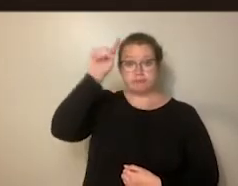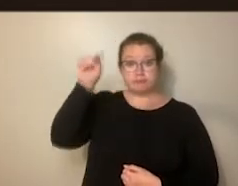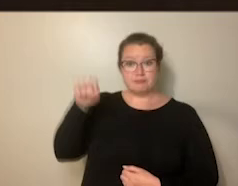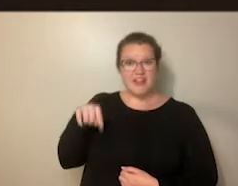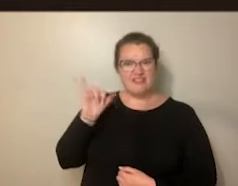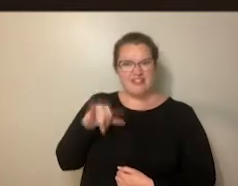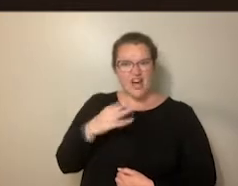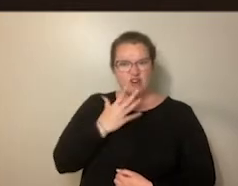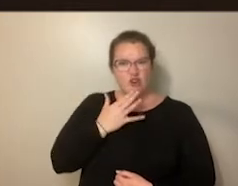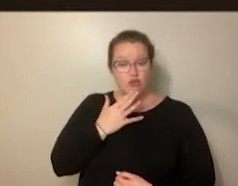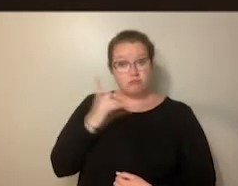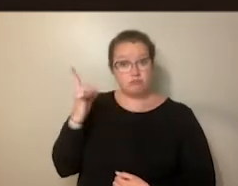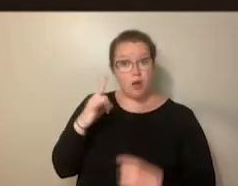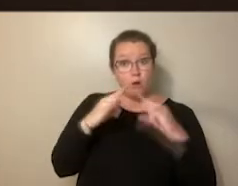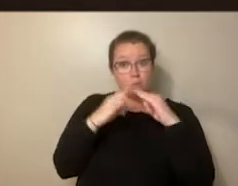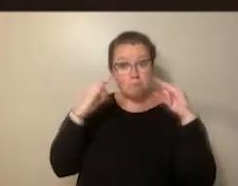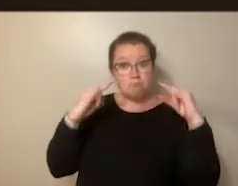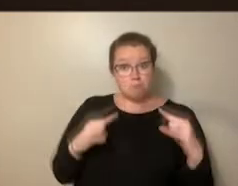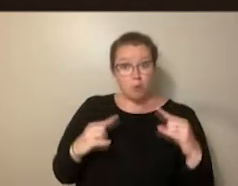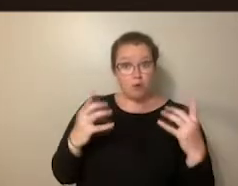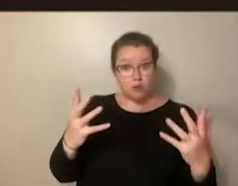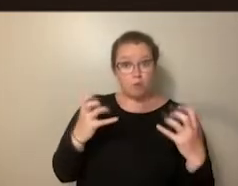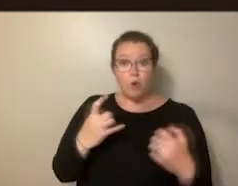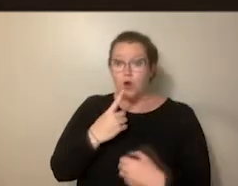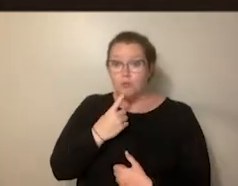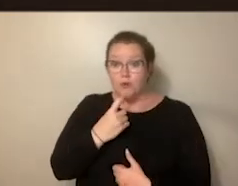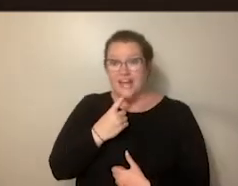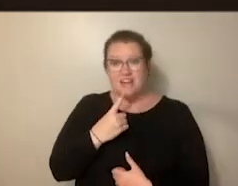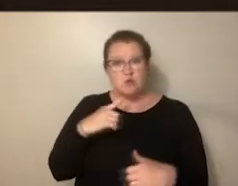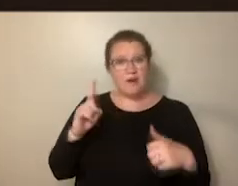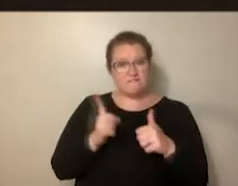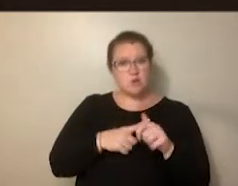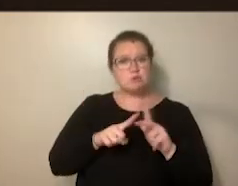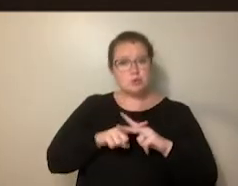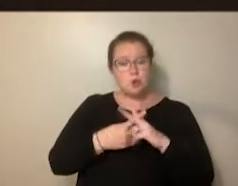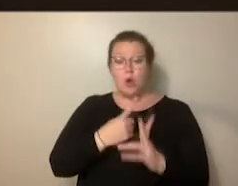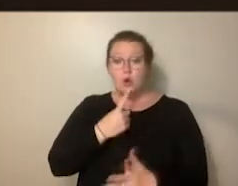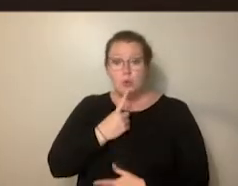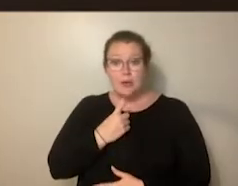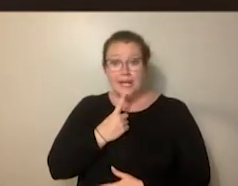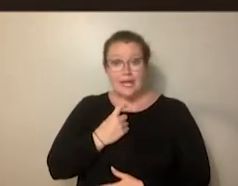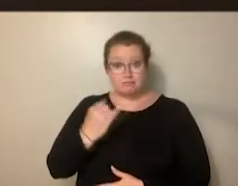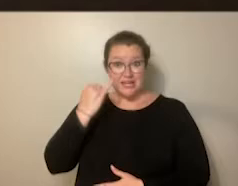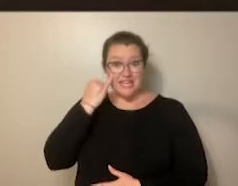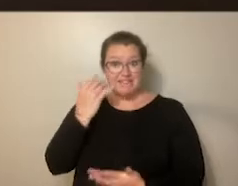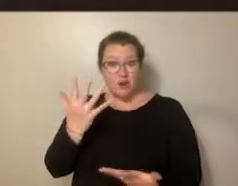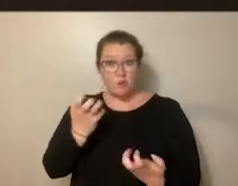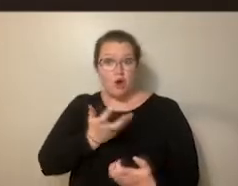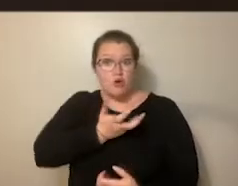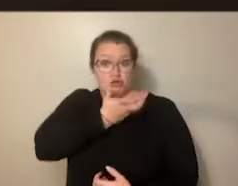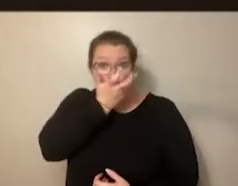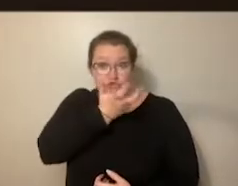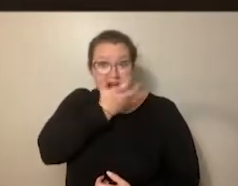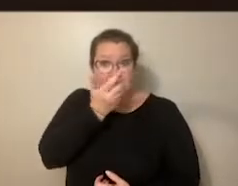be red, so I'll outline it with red. If I want the grass to be green, I'll need to outline